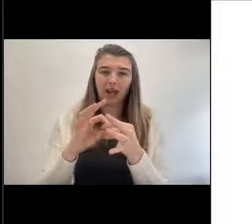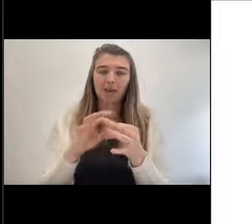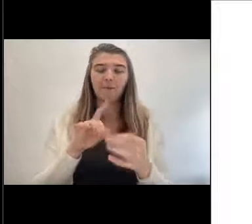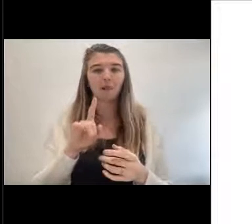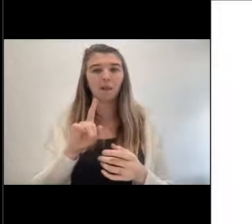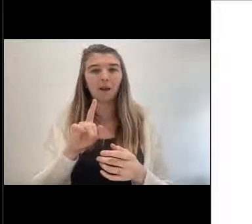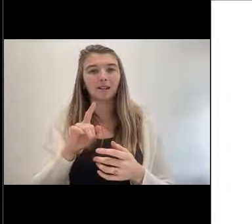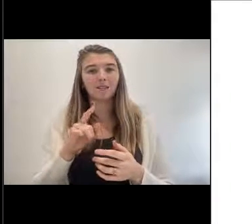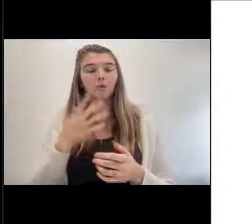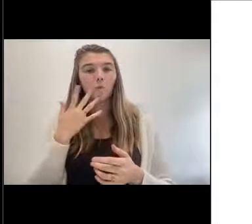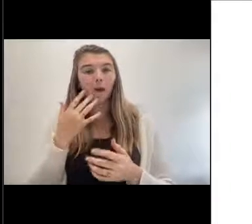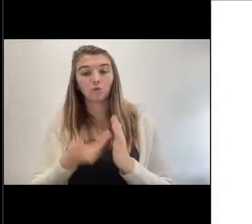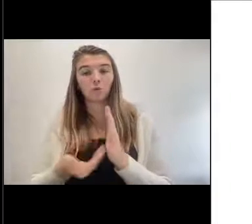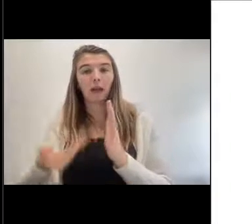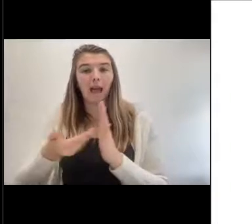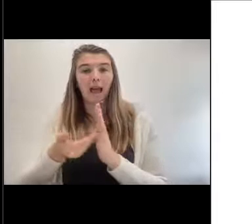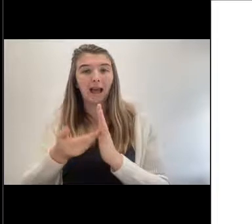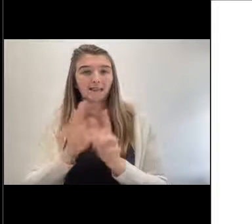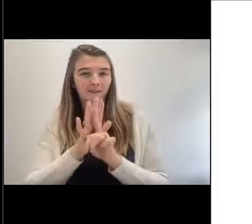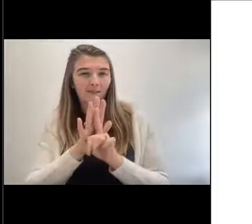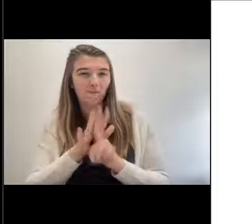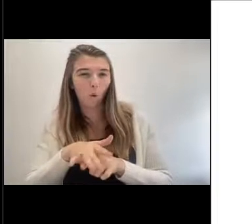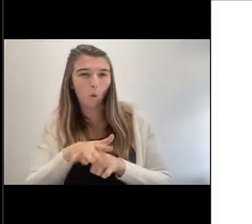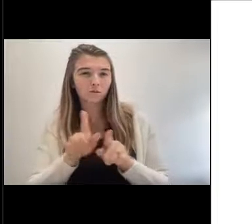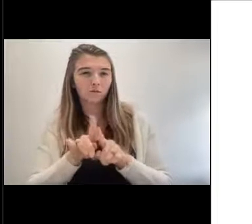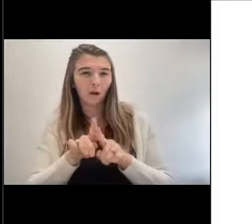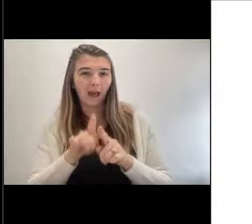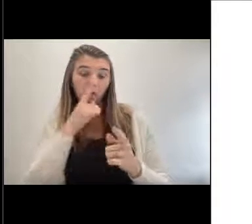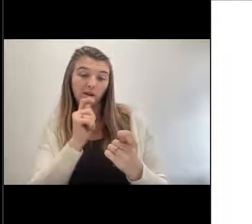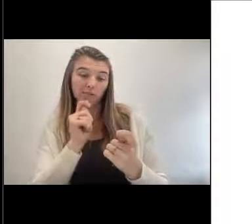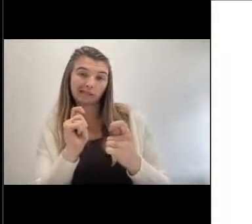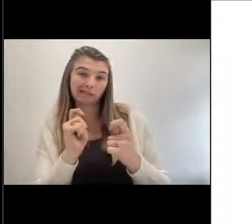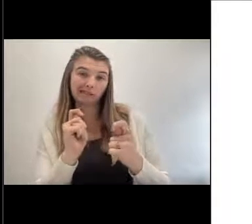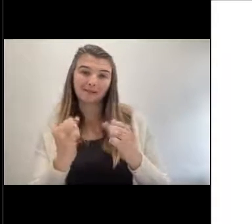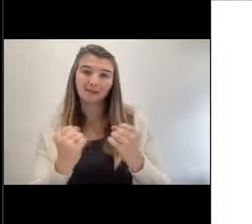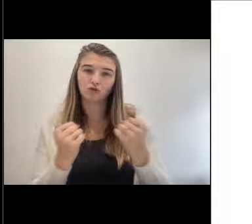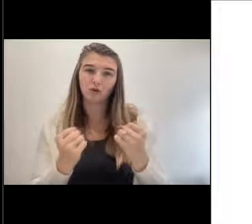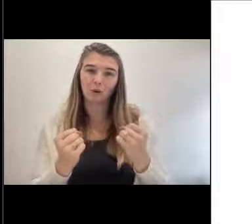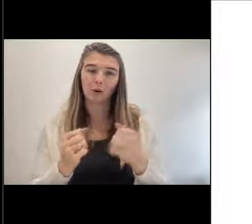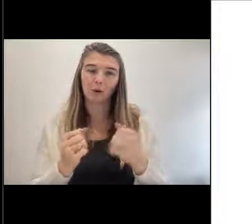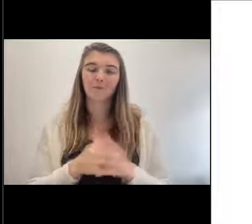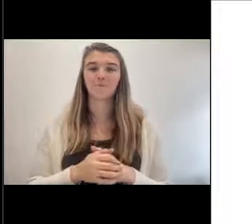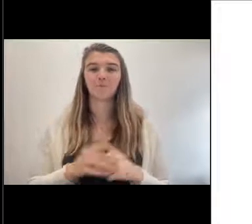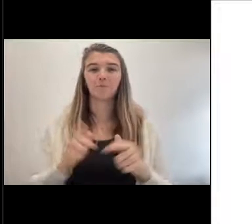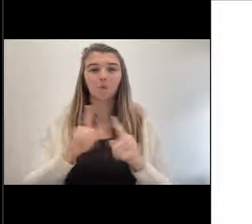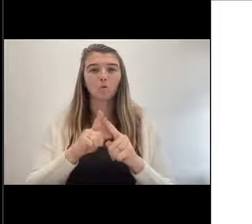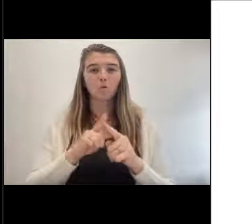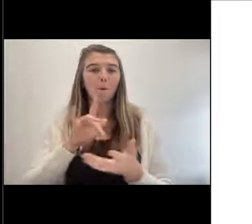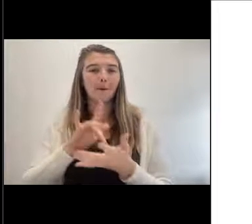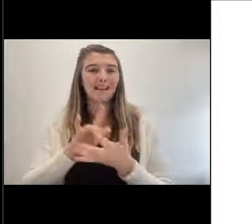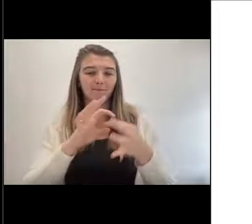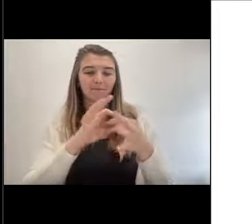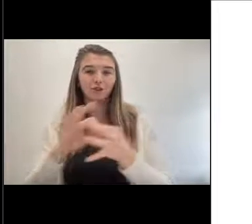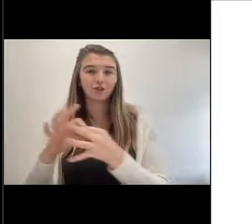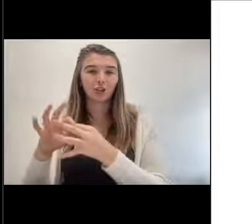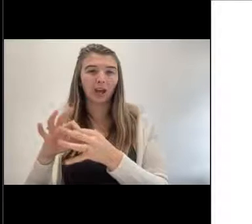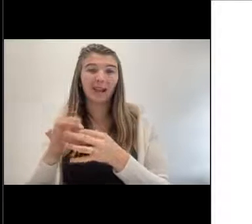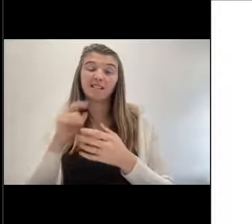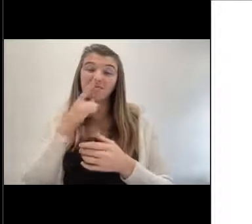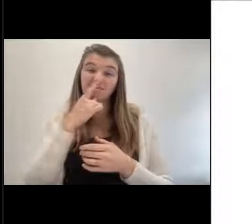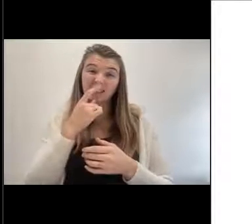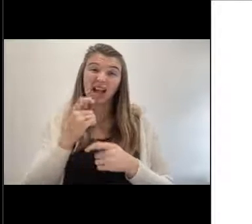apply a little bit of force, you can rip it easily. And then I did mention that medium chain length PHAs, they can be more rubbery, and the longer the chain is,